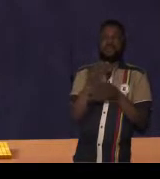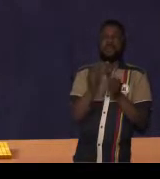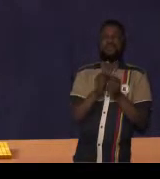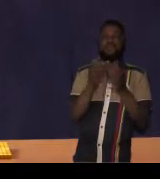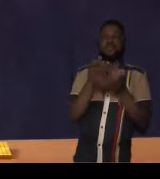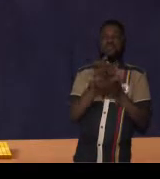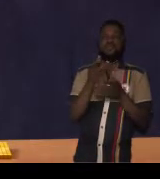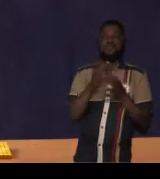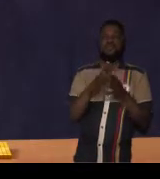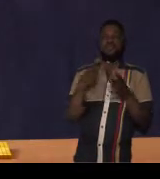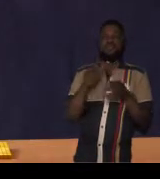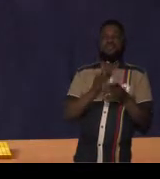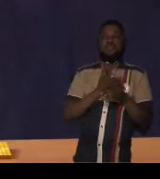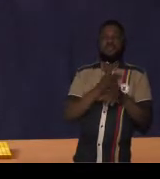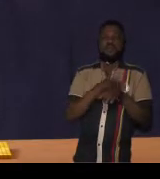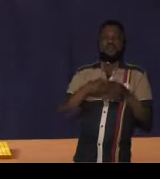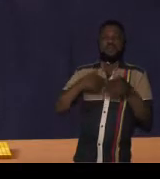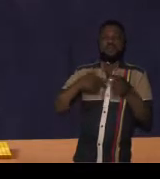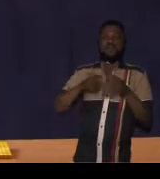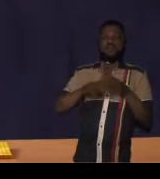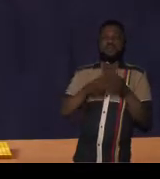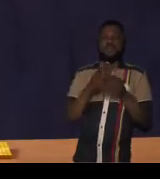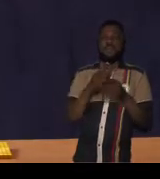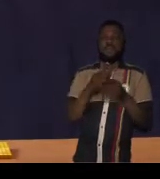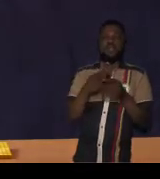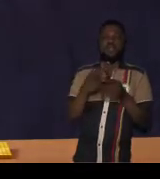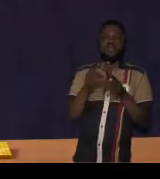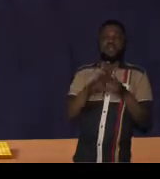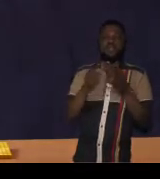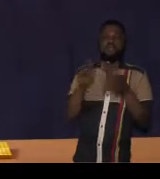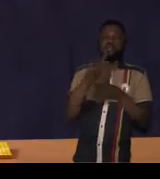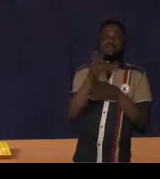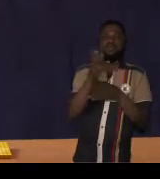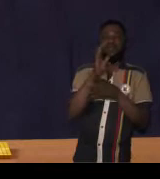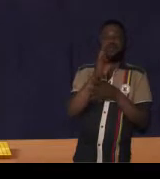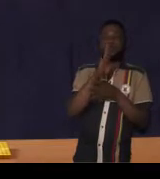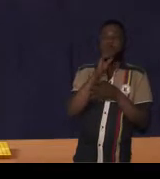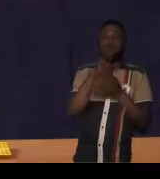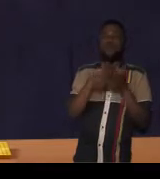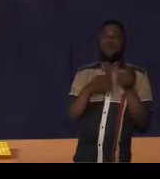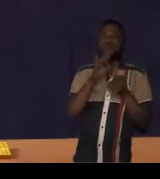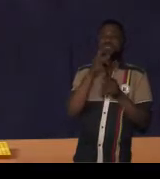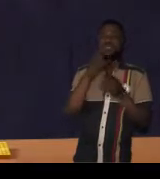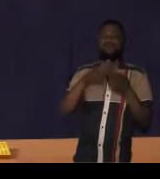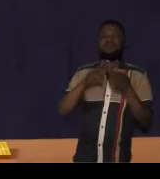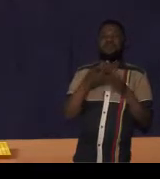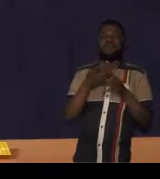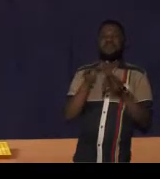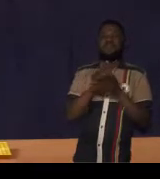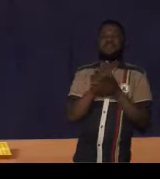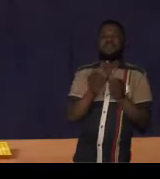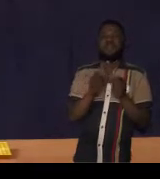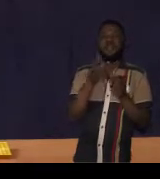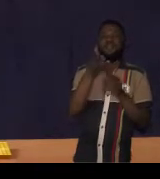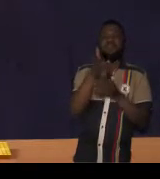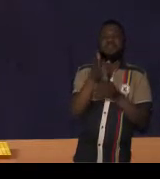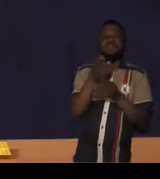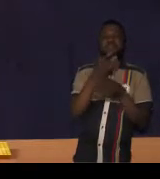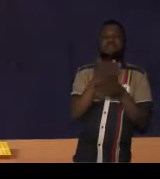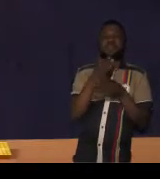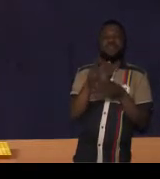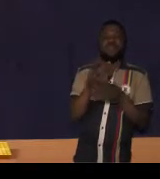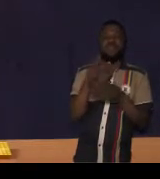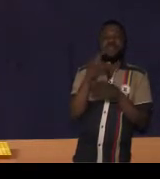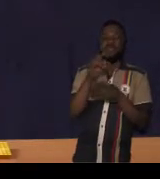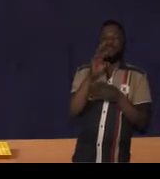without wasting much time, let's begin. And of course, the opening question will be, what is the relationship that exists